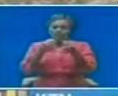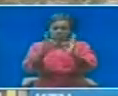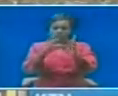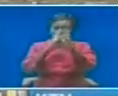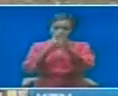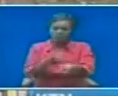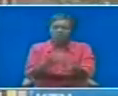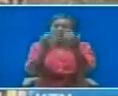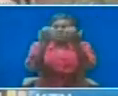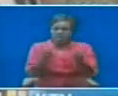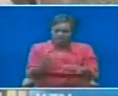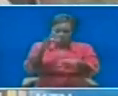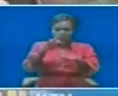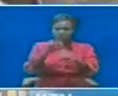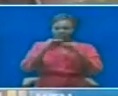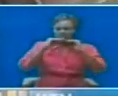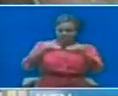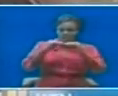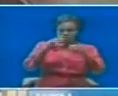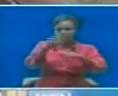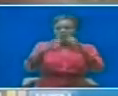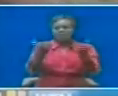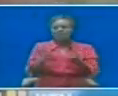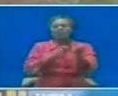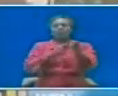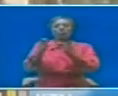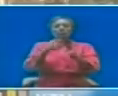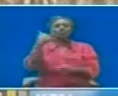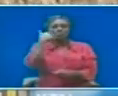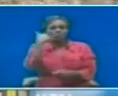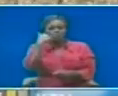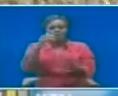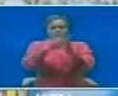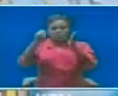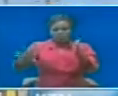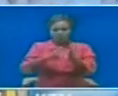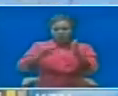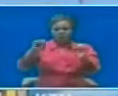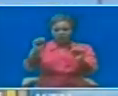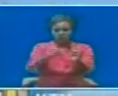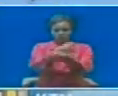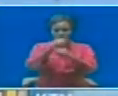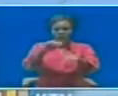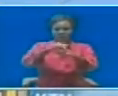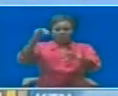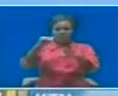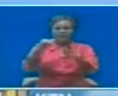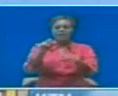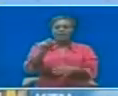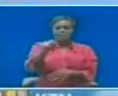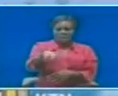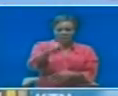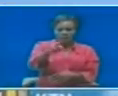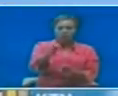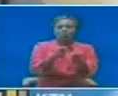a great need to sensitize farmers on how to manage the disease by removing and destroying the affected crops to curb